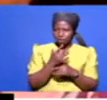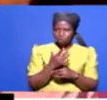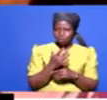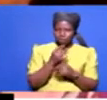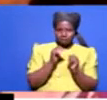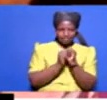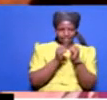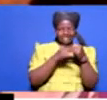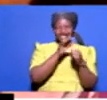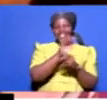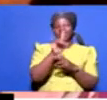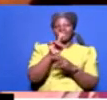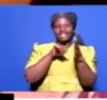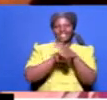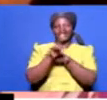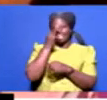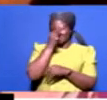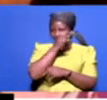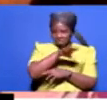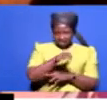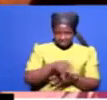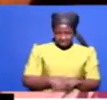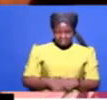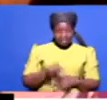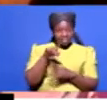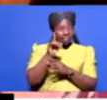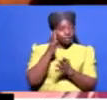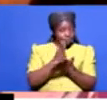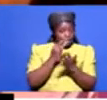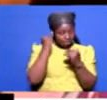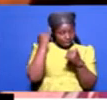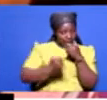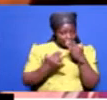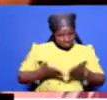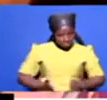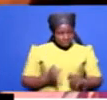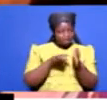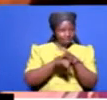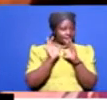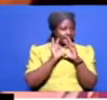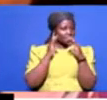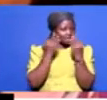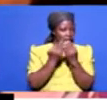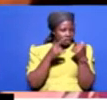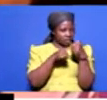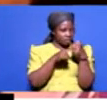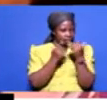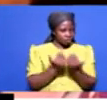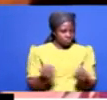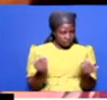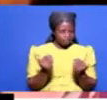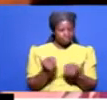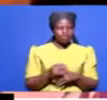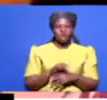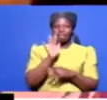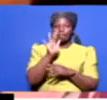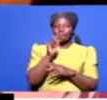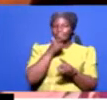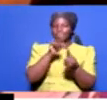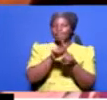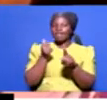County. He was the last born in a family of six. His siblings are the